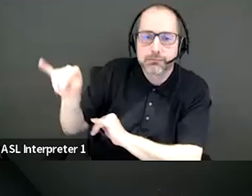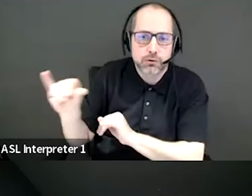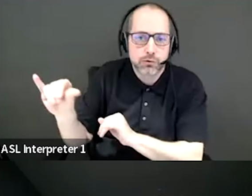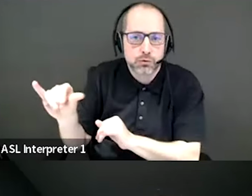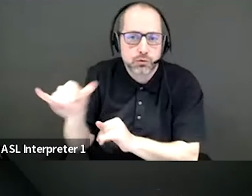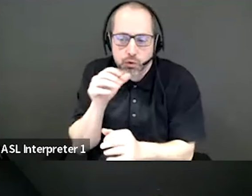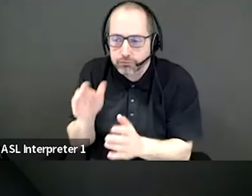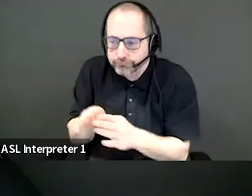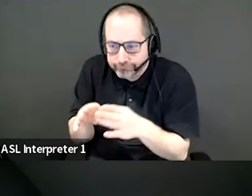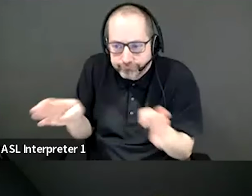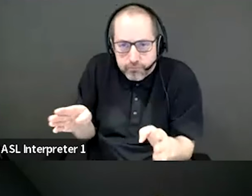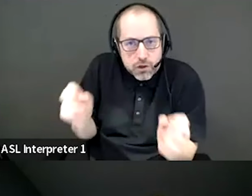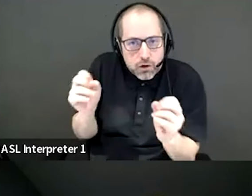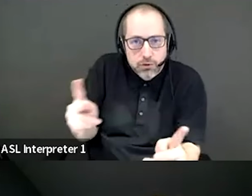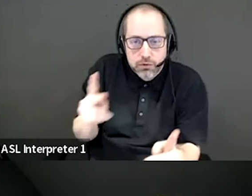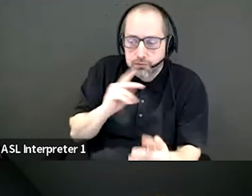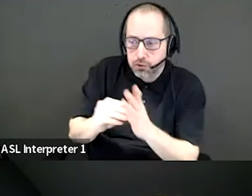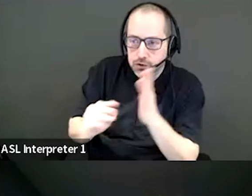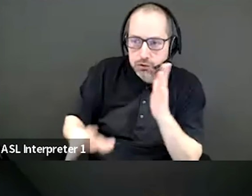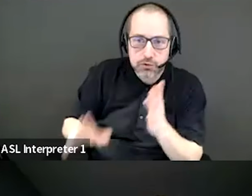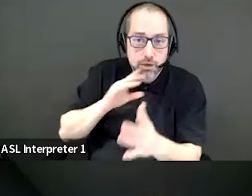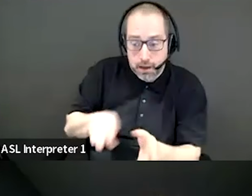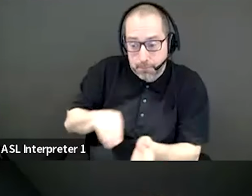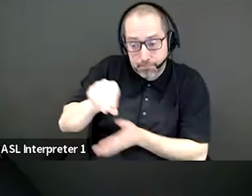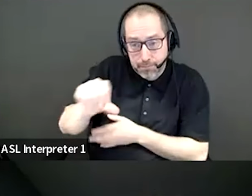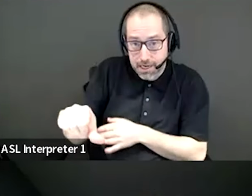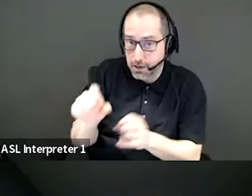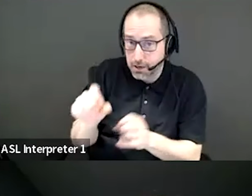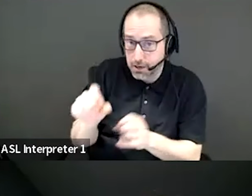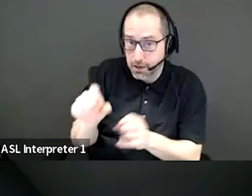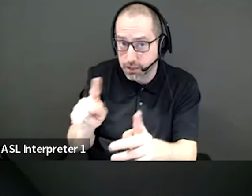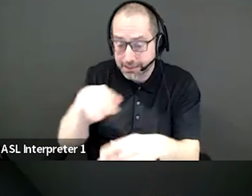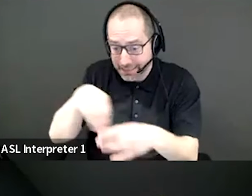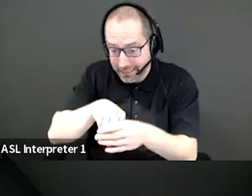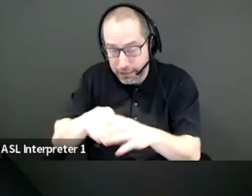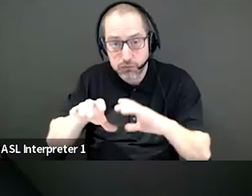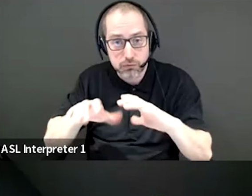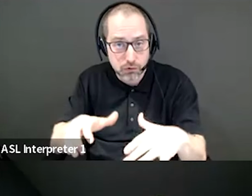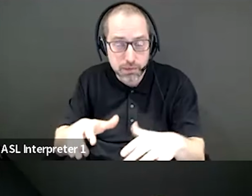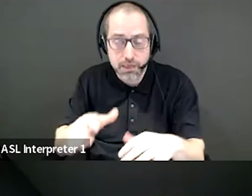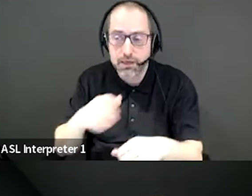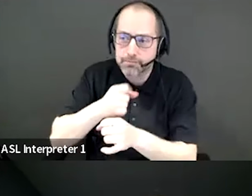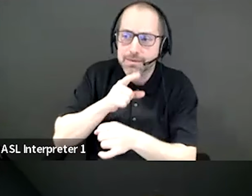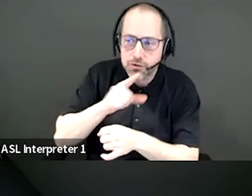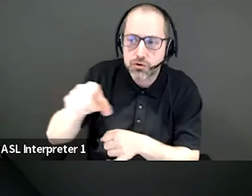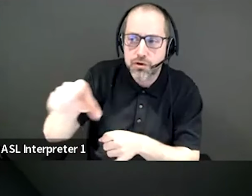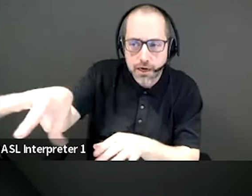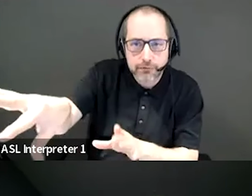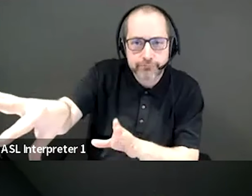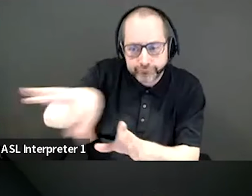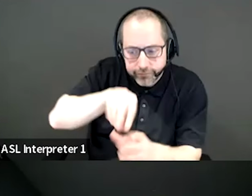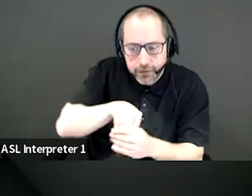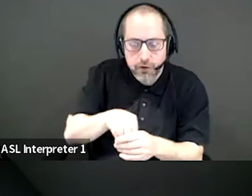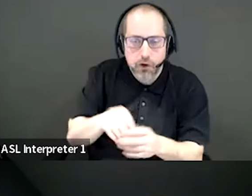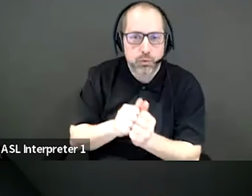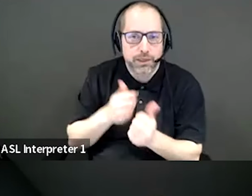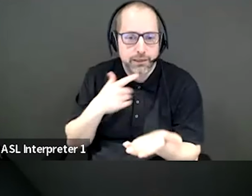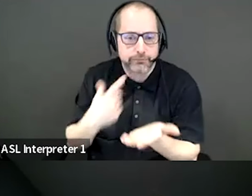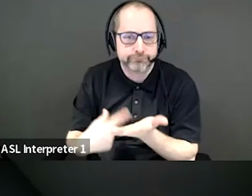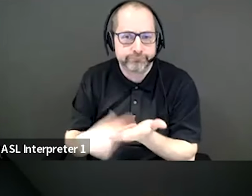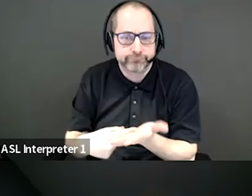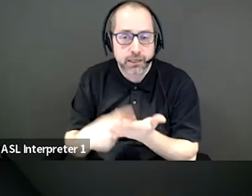that could be paid opportunities that were in the group, and to ensure that they were part of the conversation. Mm-hmm. I think for me around